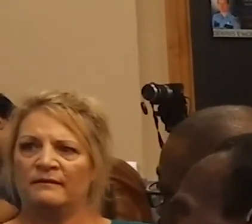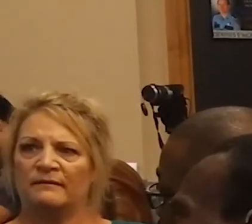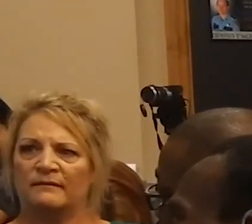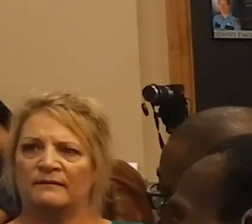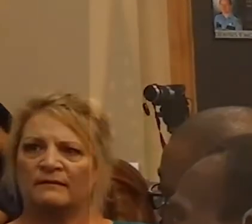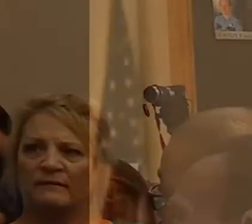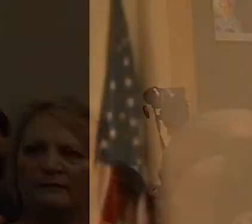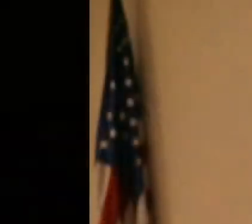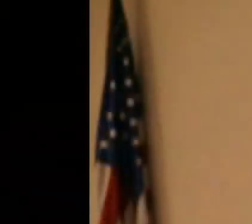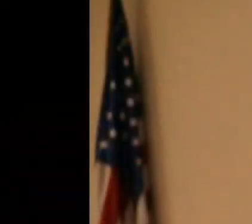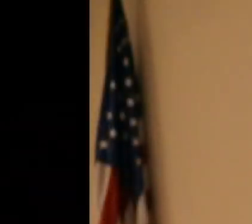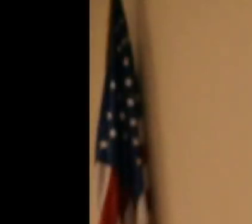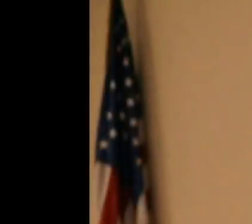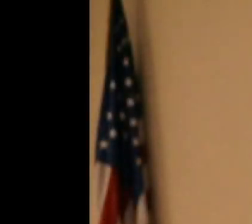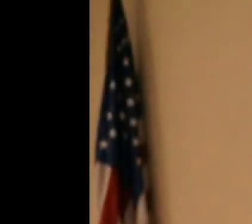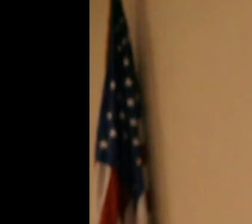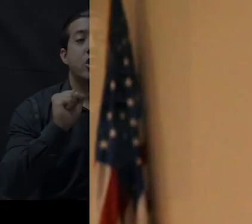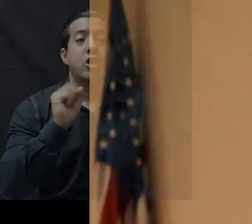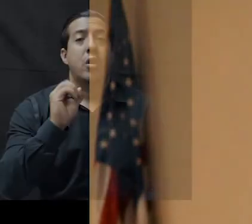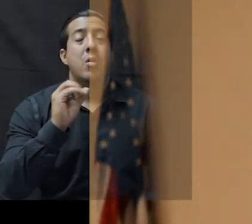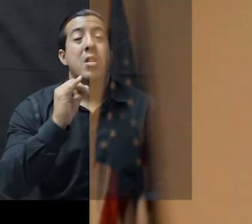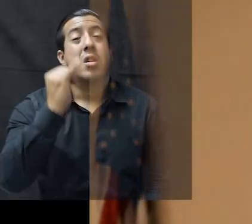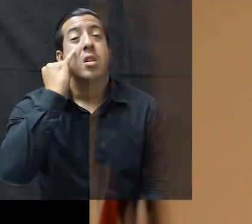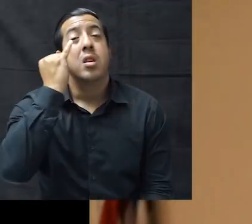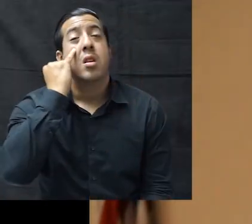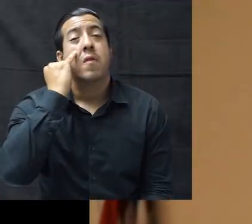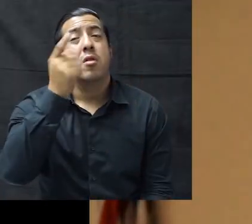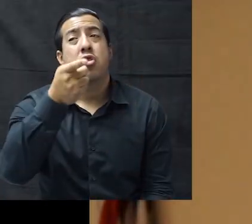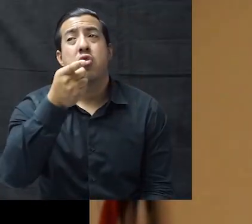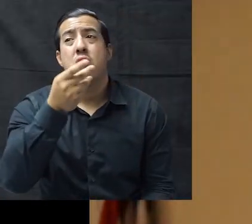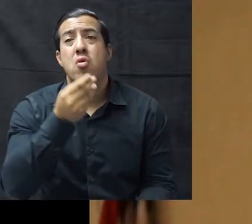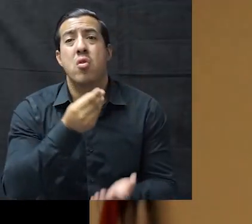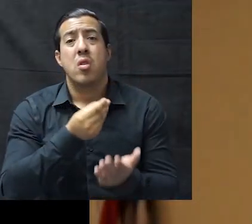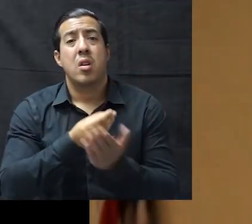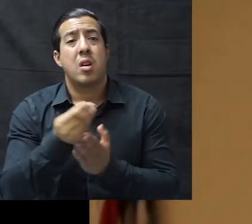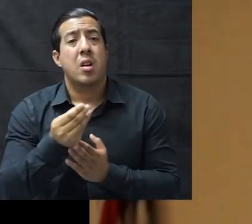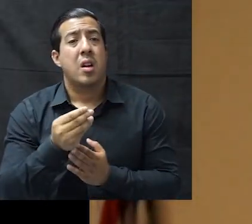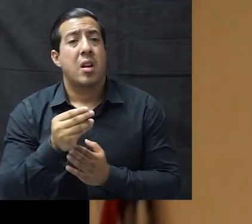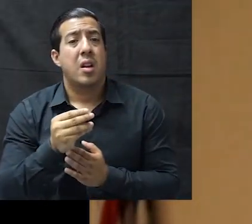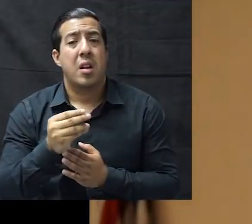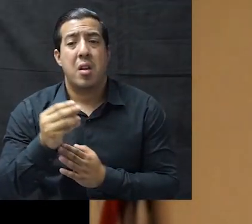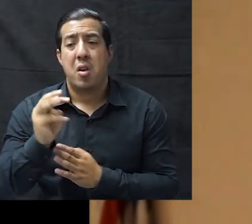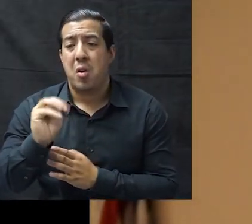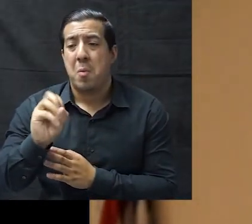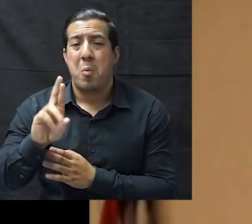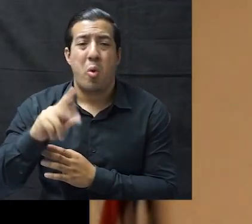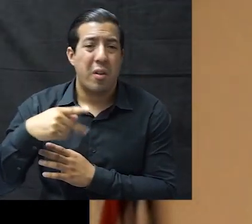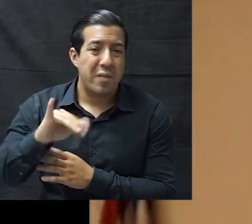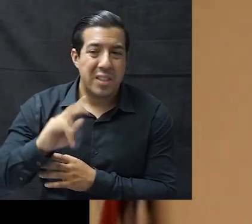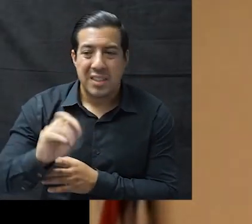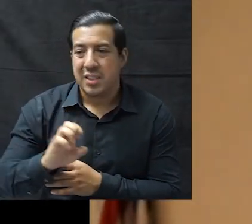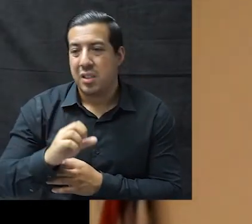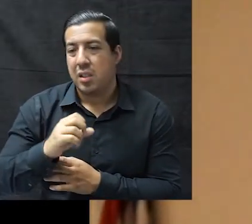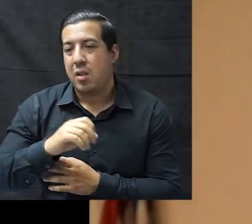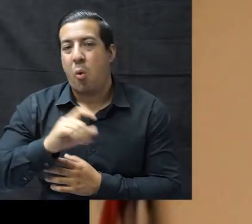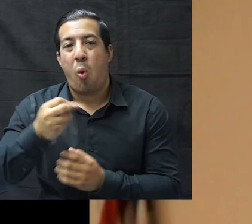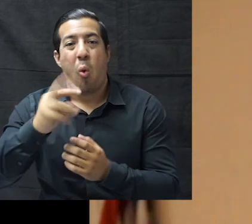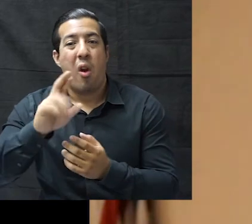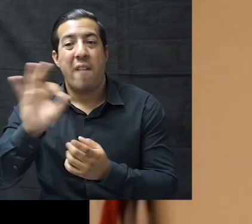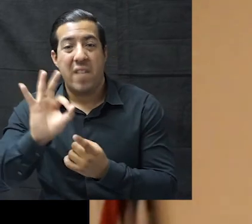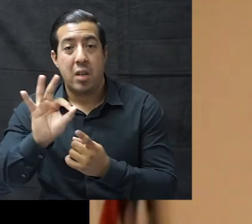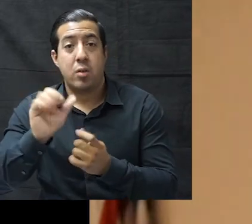here? So if you buy hydrocodone or morphine or